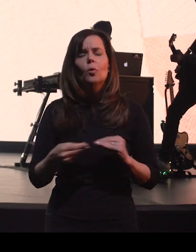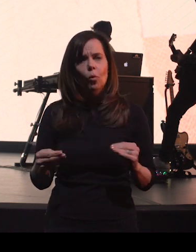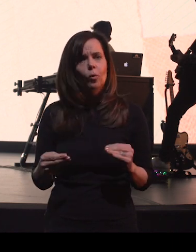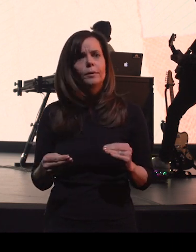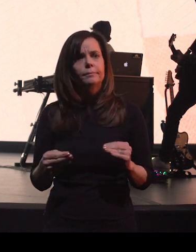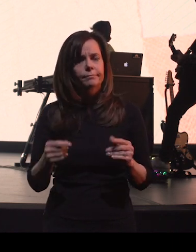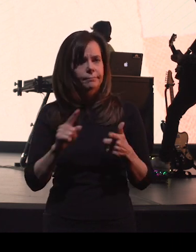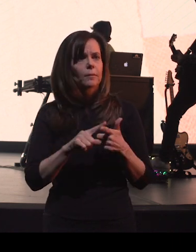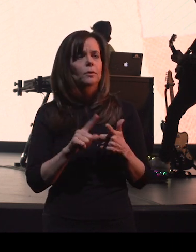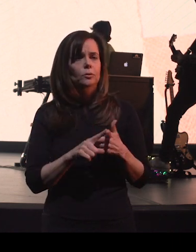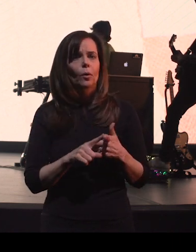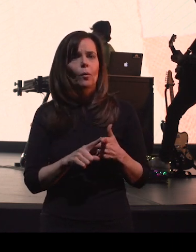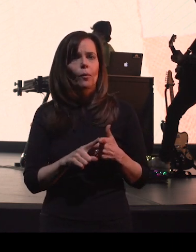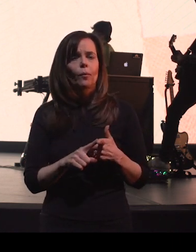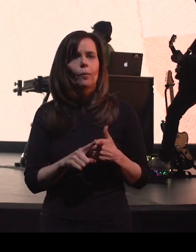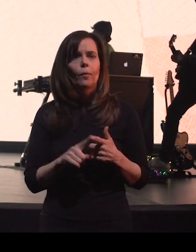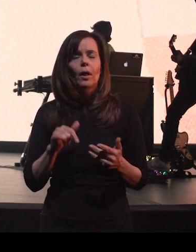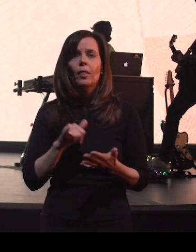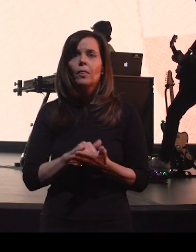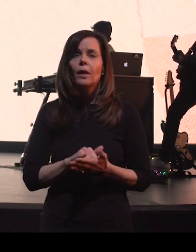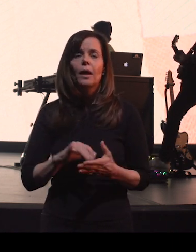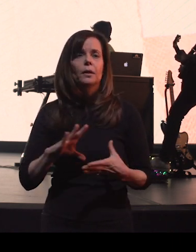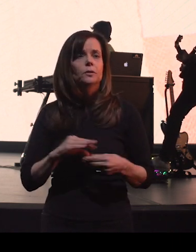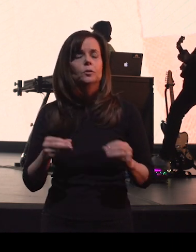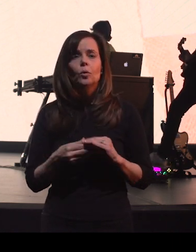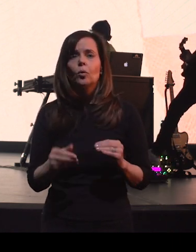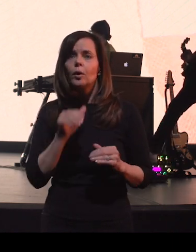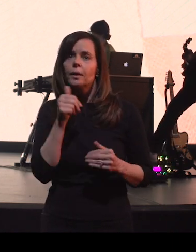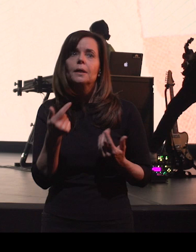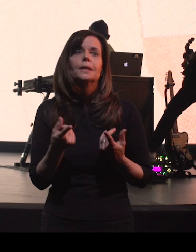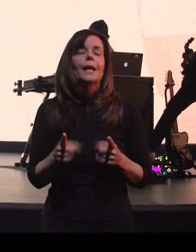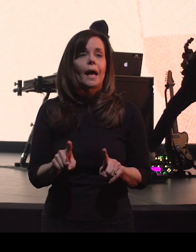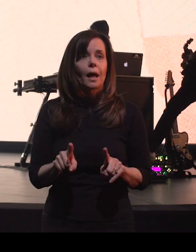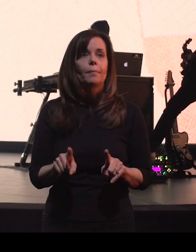story doesn't happen without you.